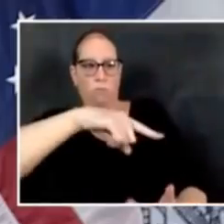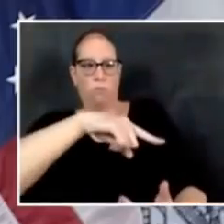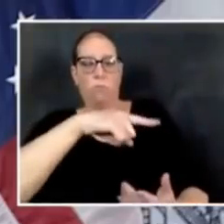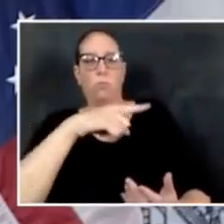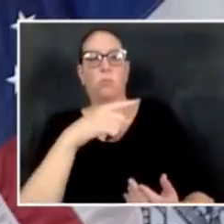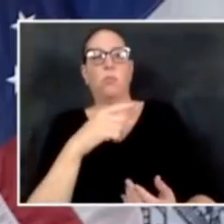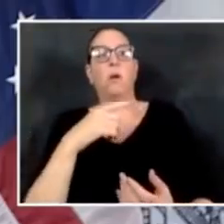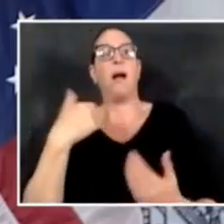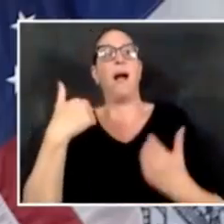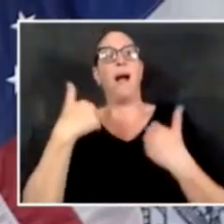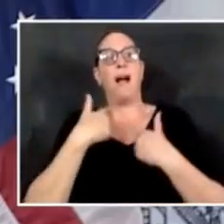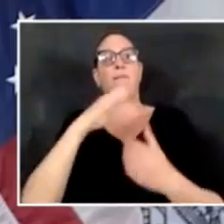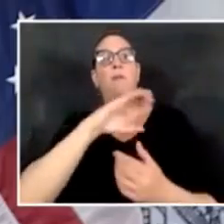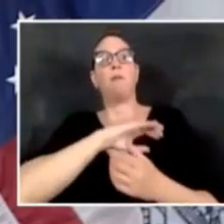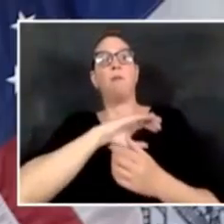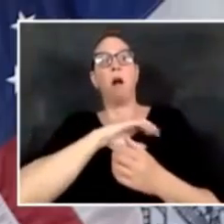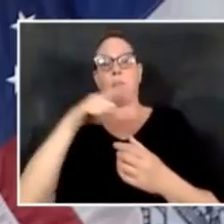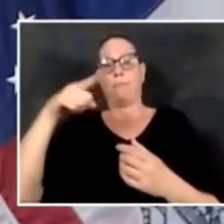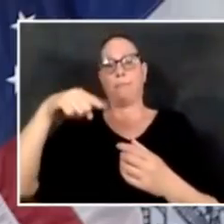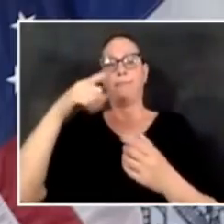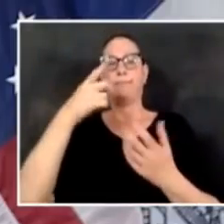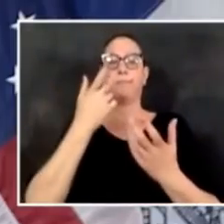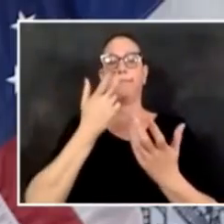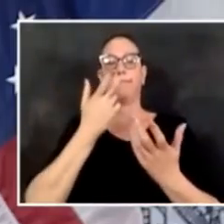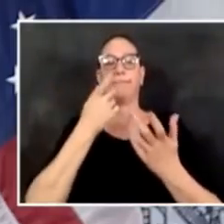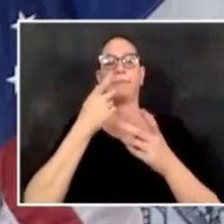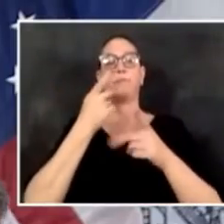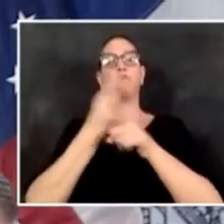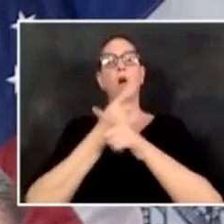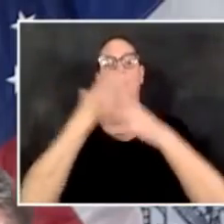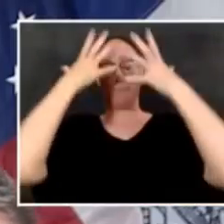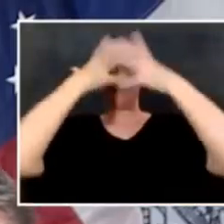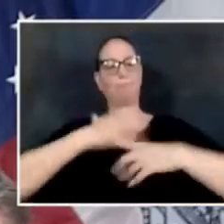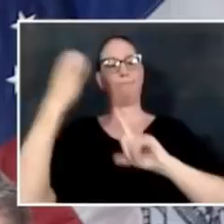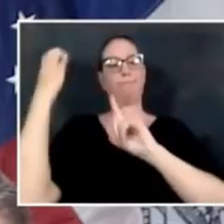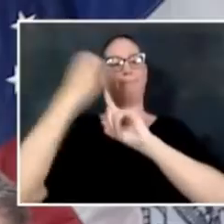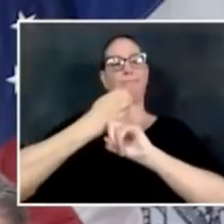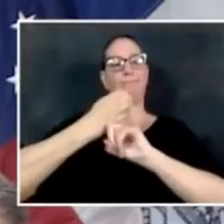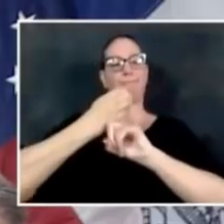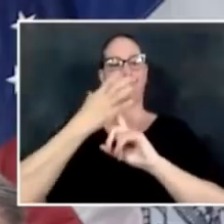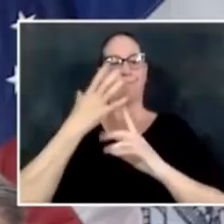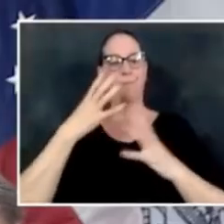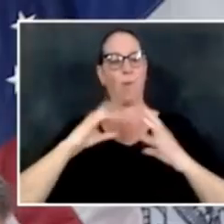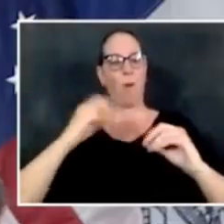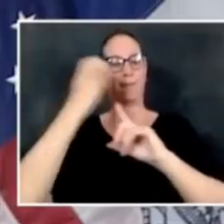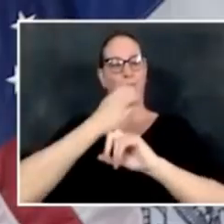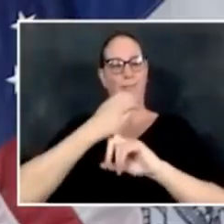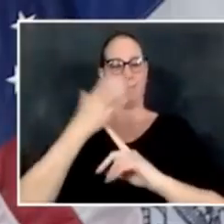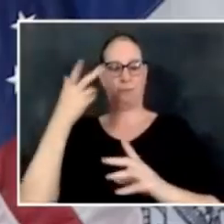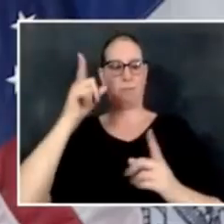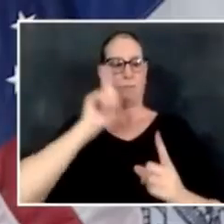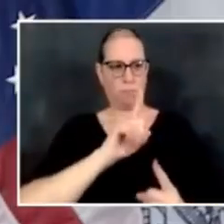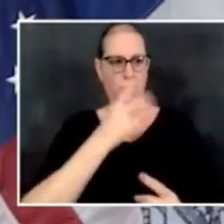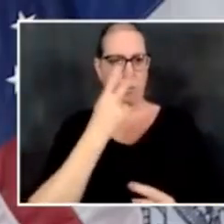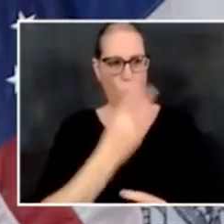up to investigate. To your question about should officers in plain